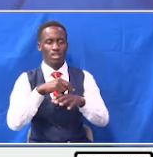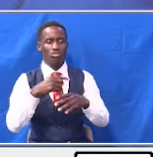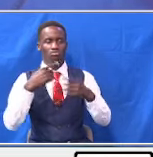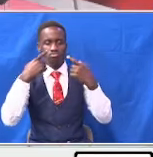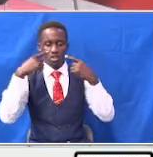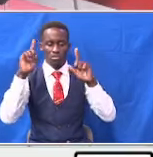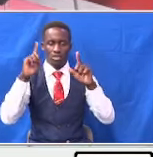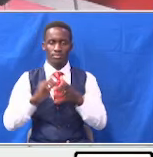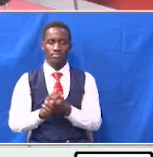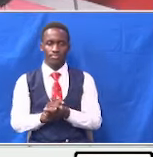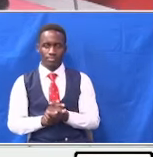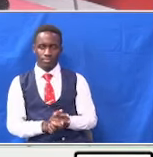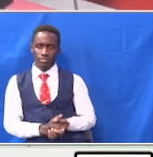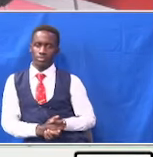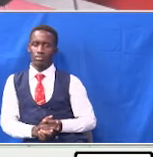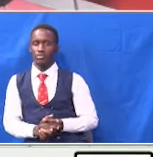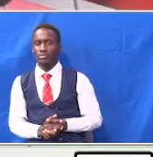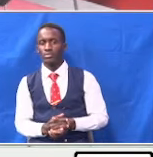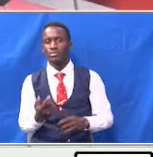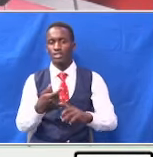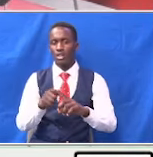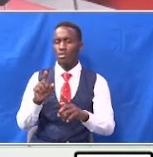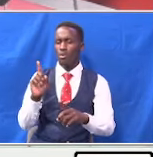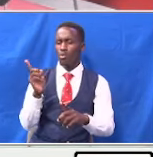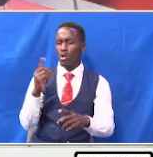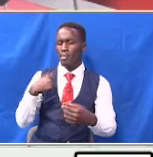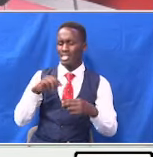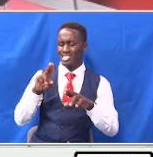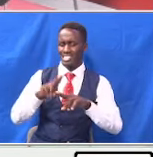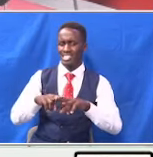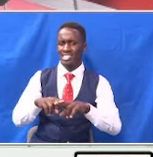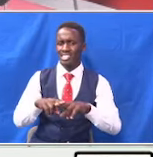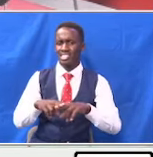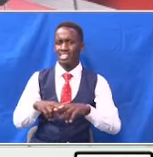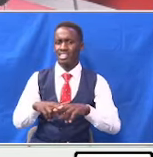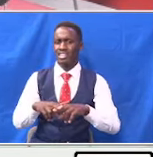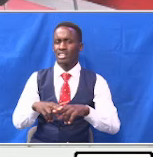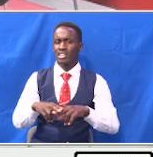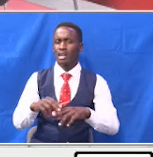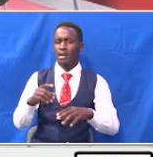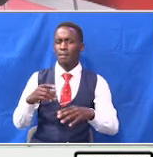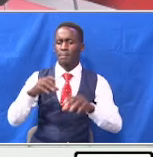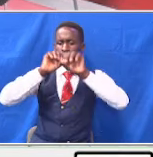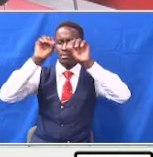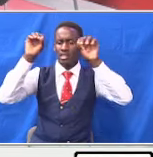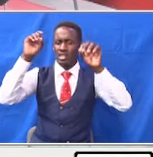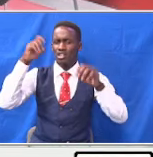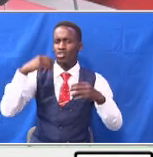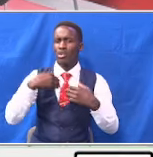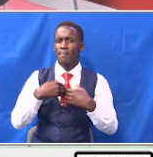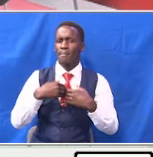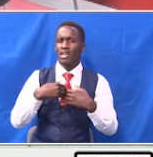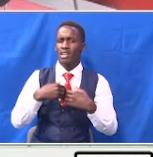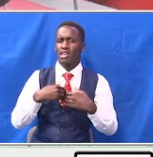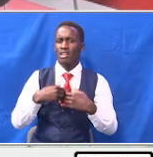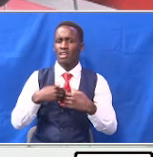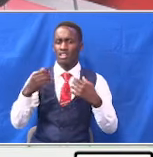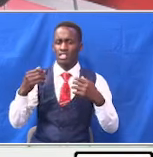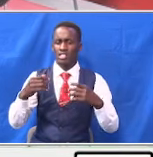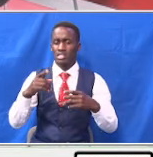From where I sit, he should have been candid enough to tell us how he's going to deal with